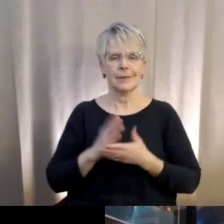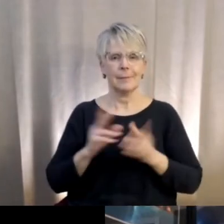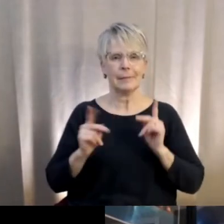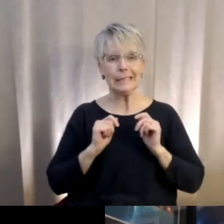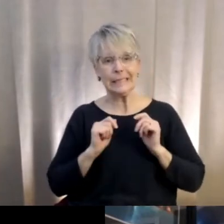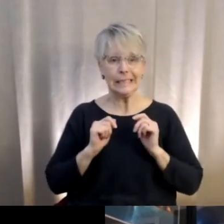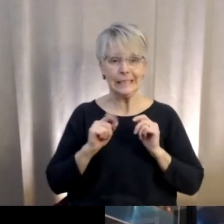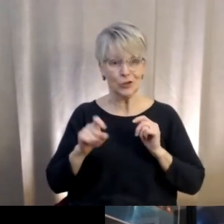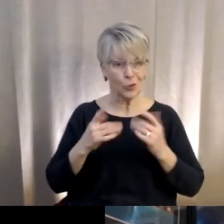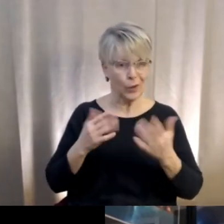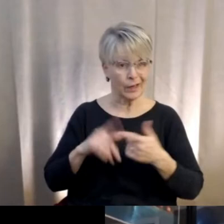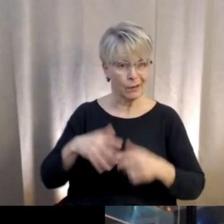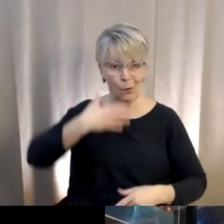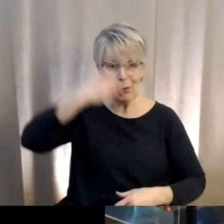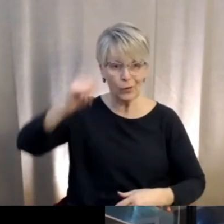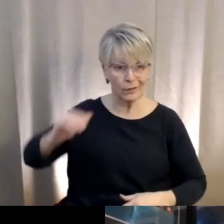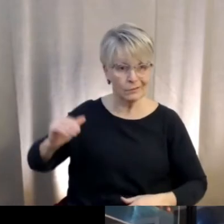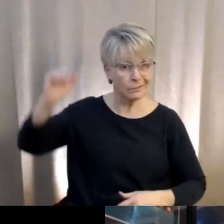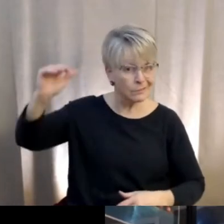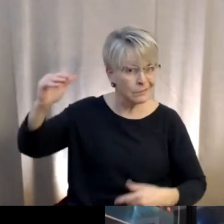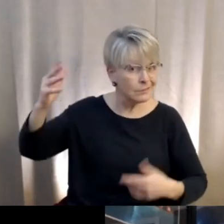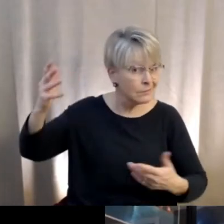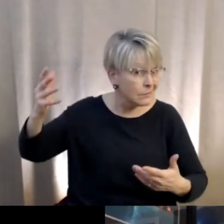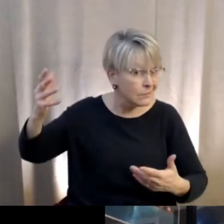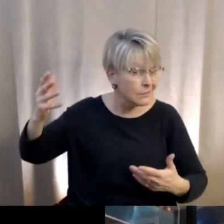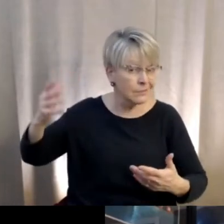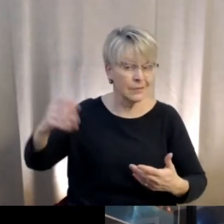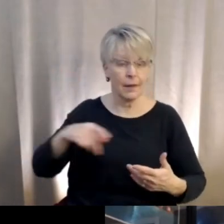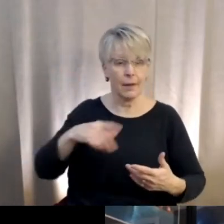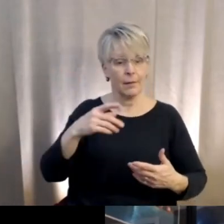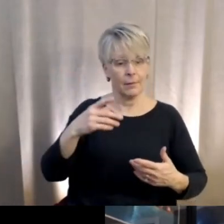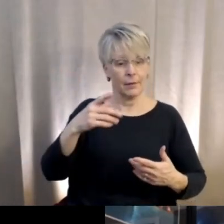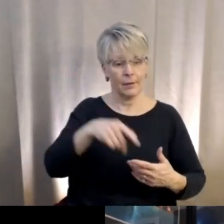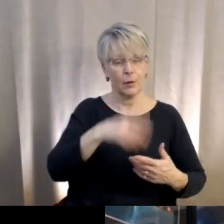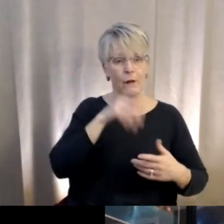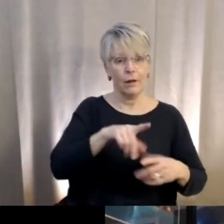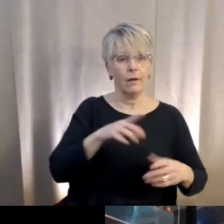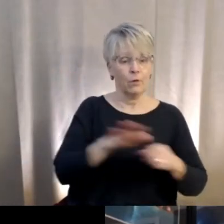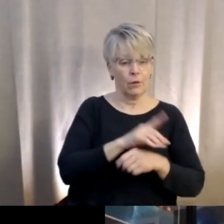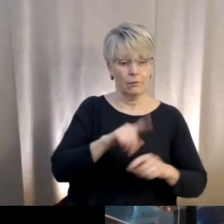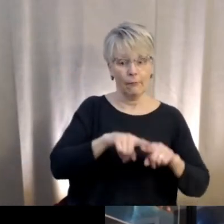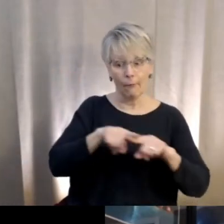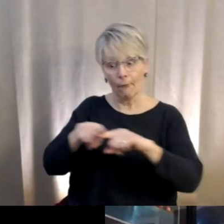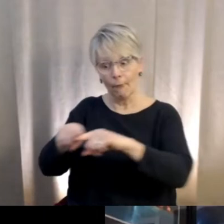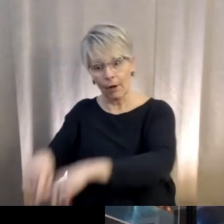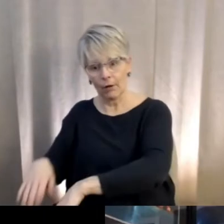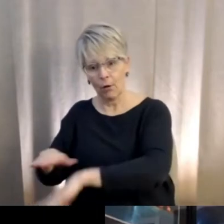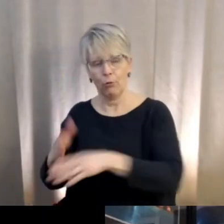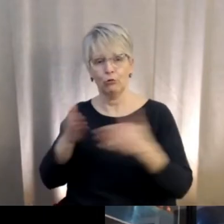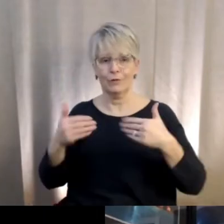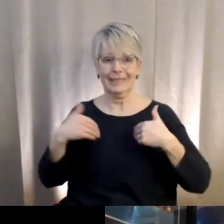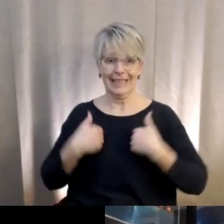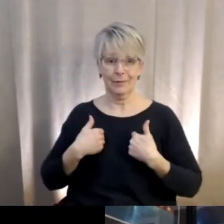older, so the child does not get entirely reliant on a service animal from early on.